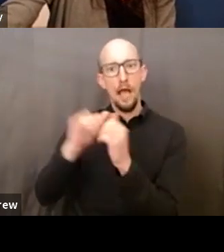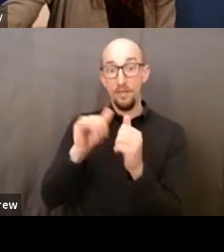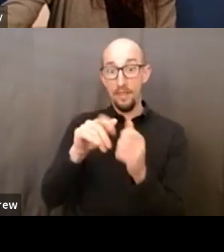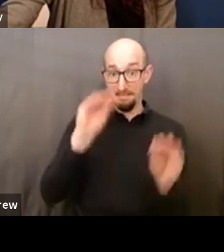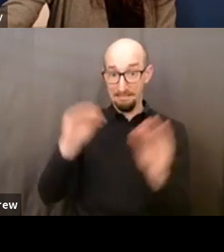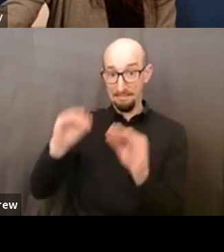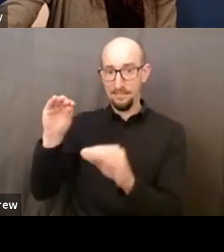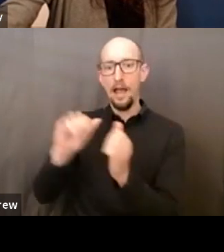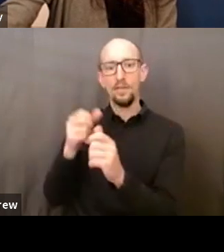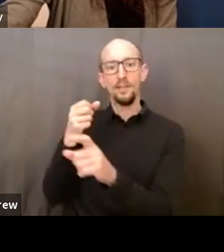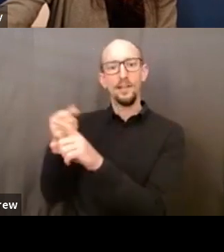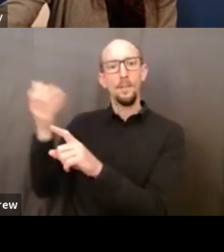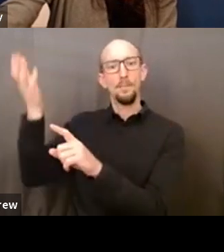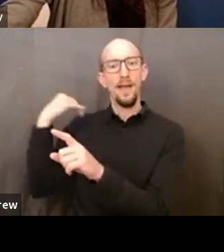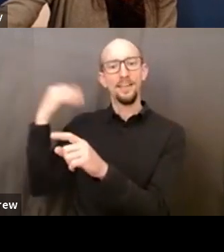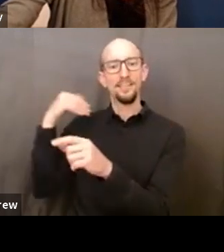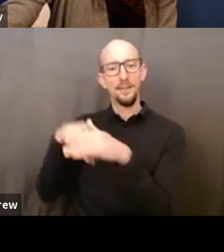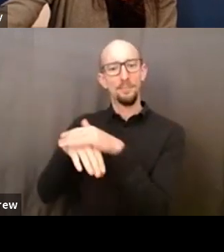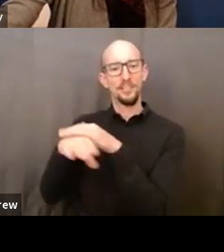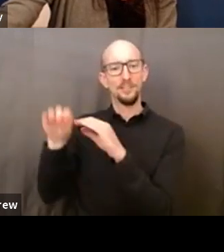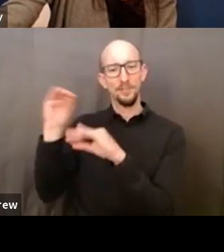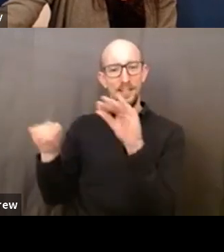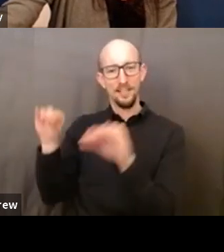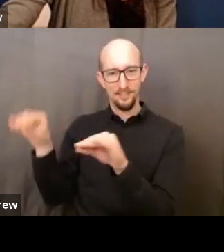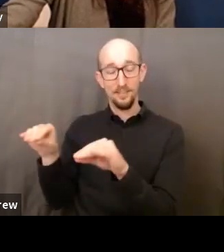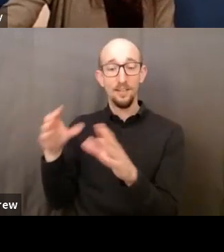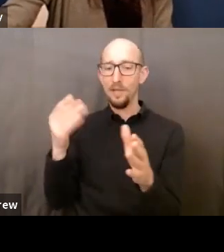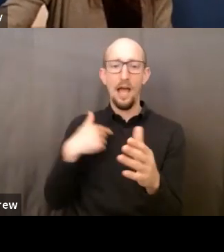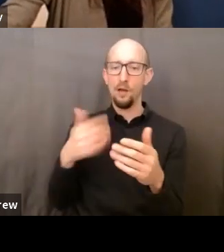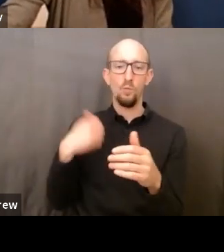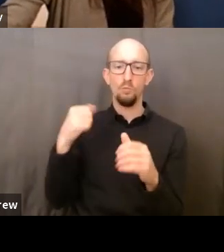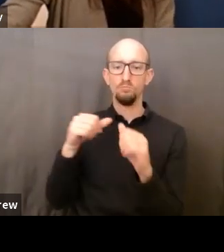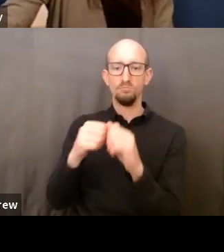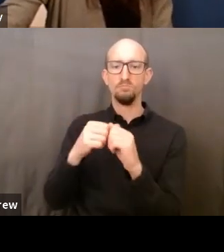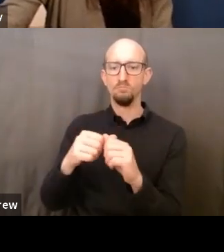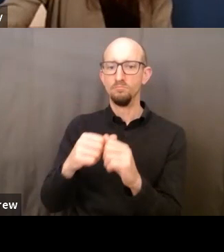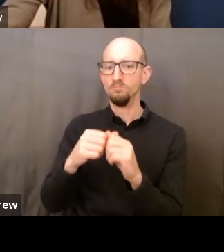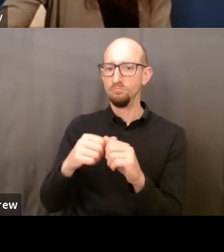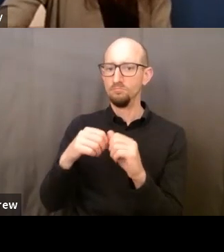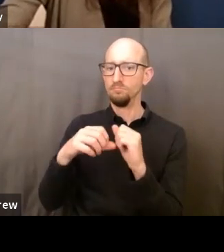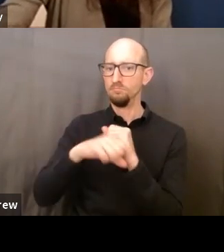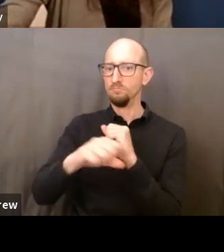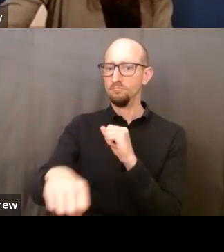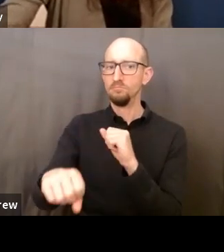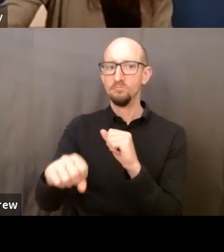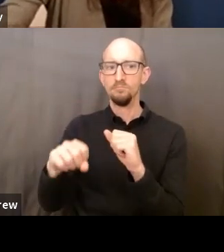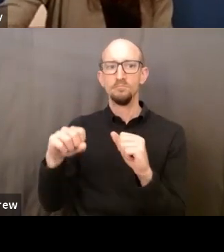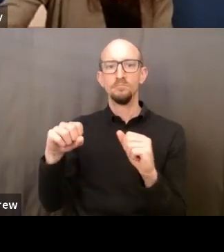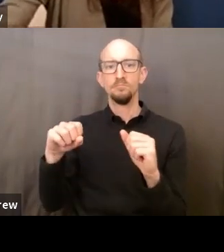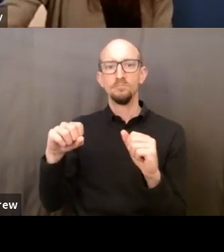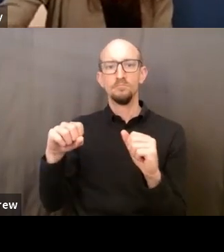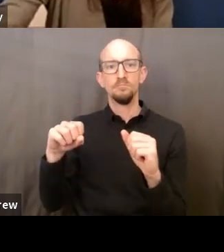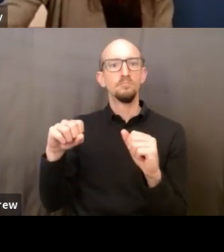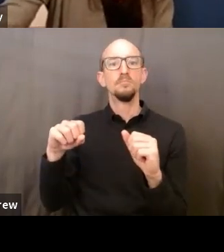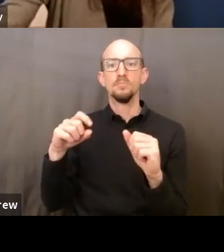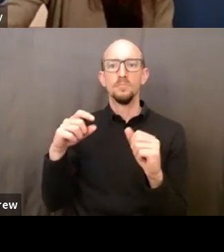I'm not going to belabor this, especially if there are other better ideas, and I see lots of hands up to help us